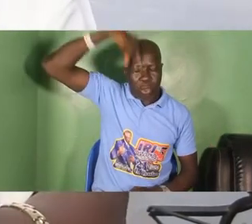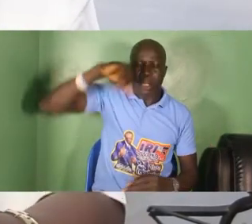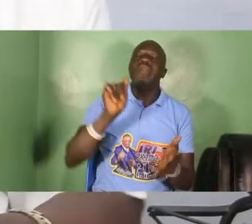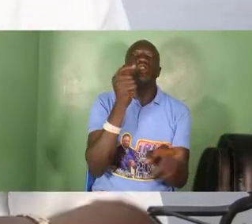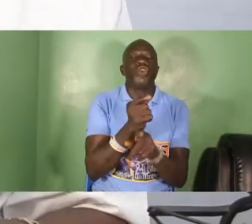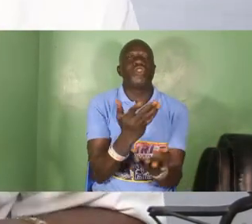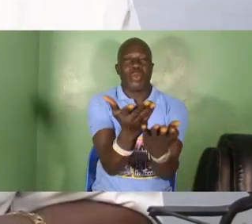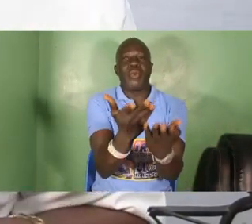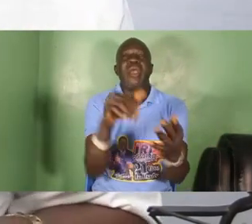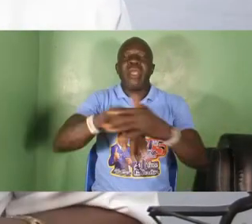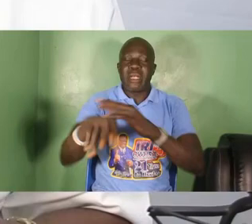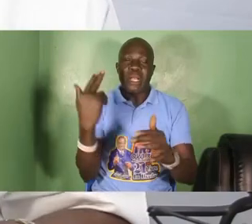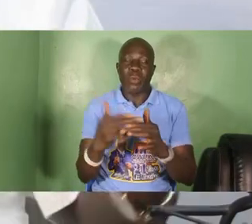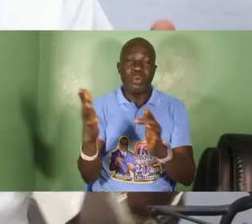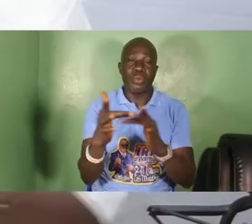Aiema, did they?